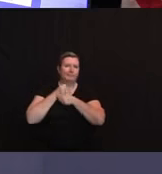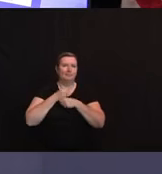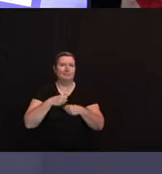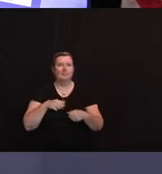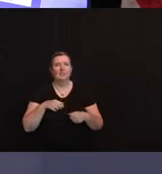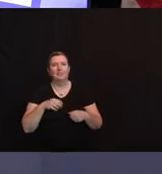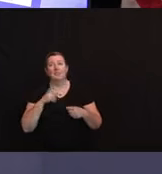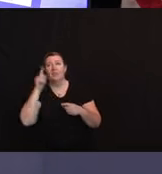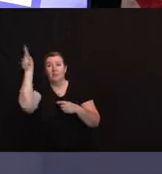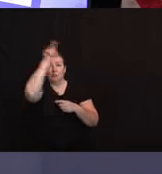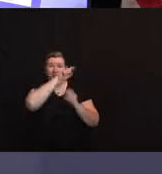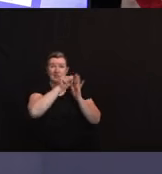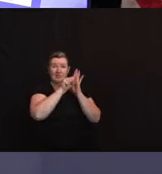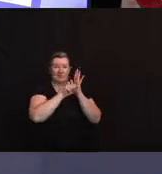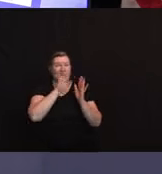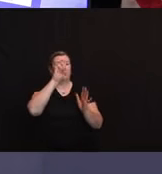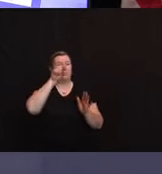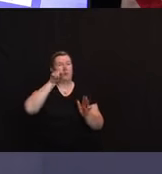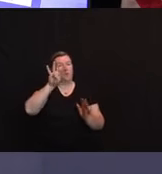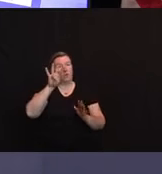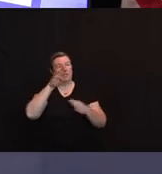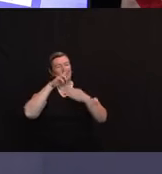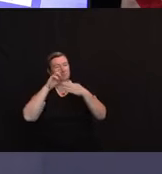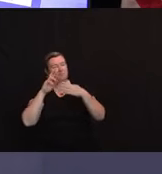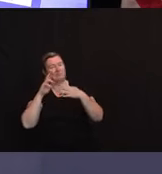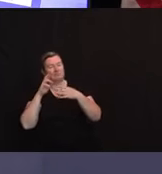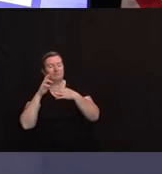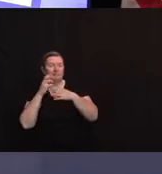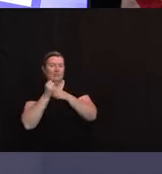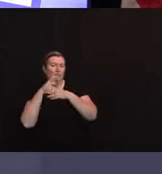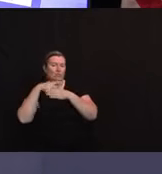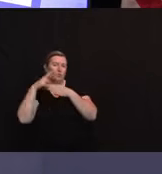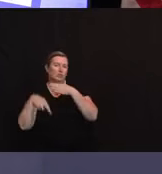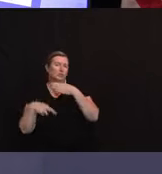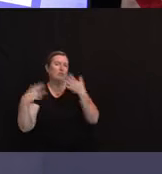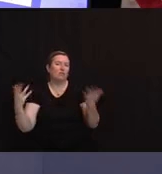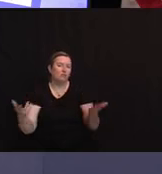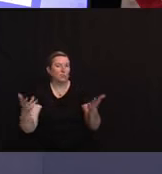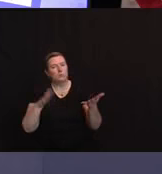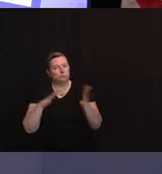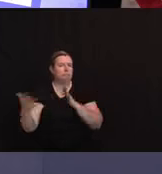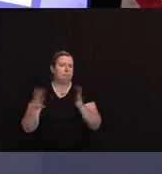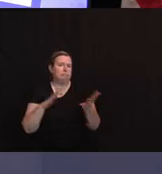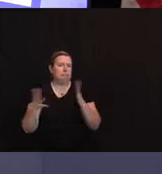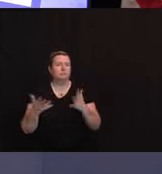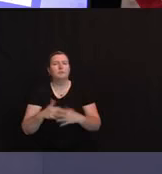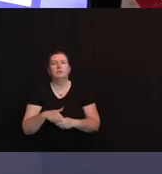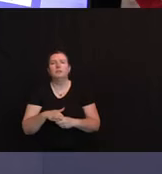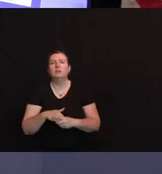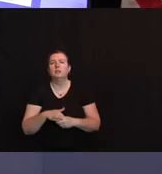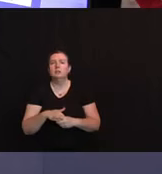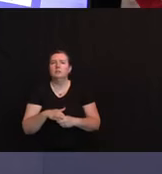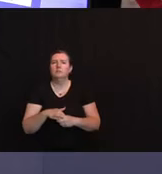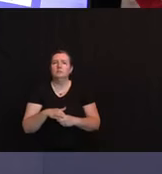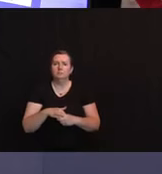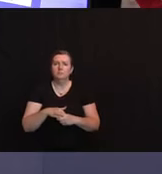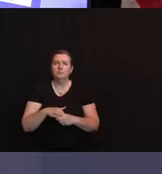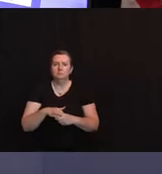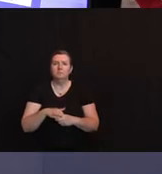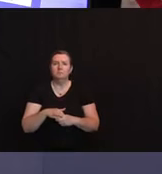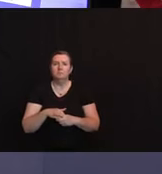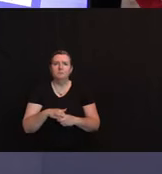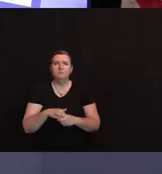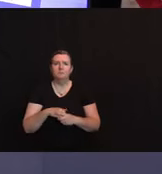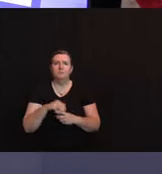days. The daily percent positivity for the state is 2.48. The northern part of the state is